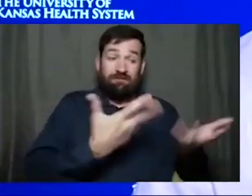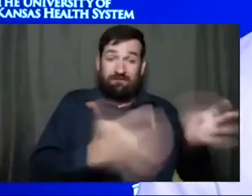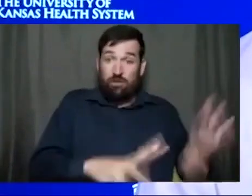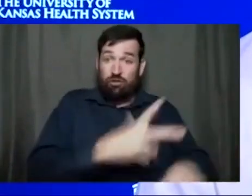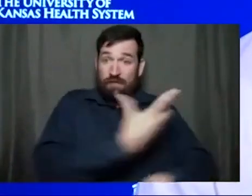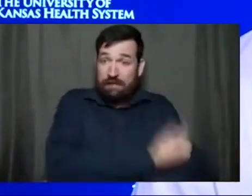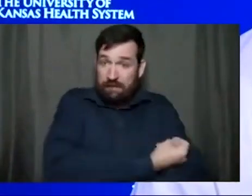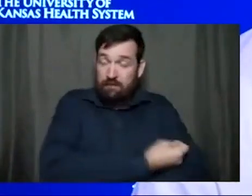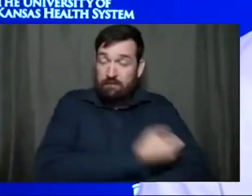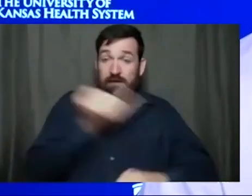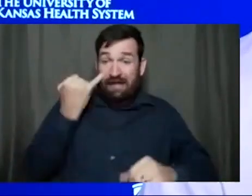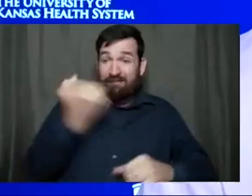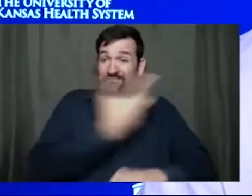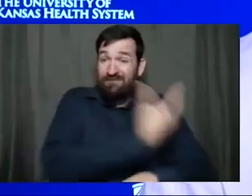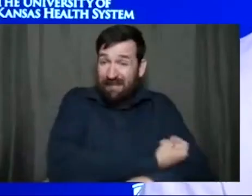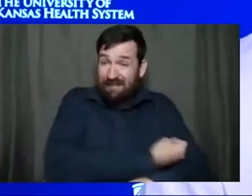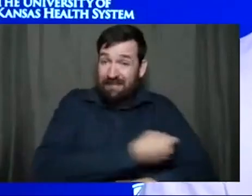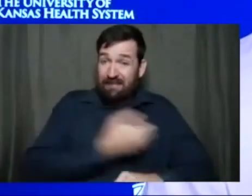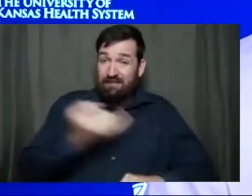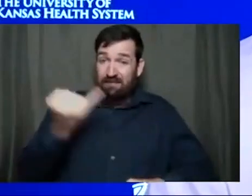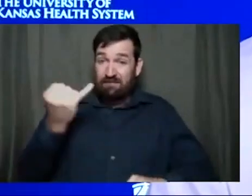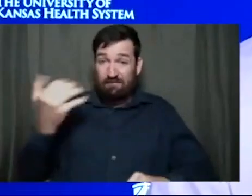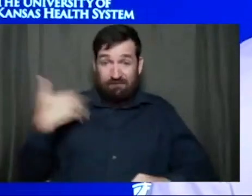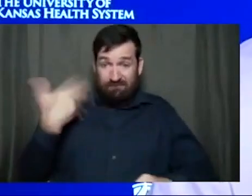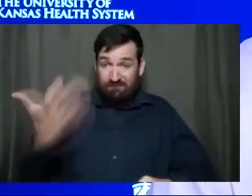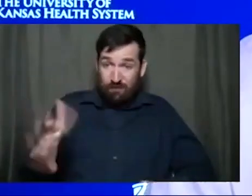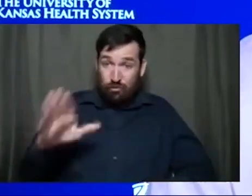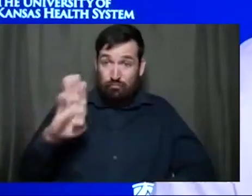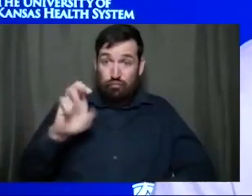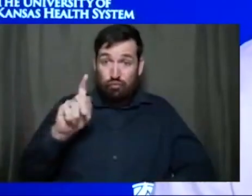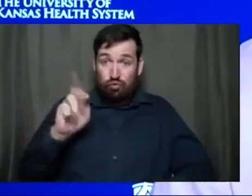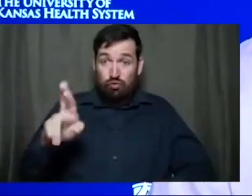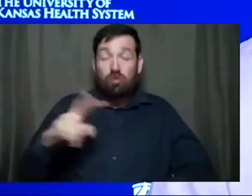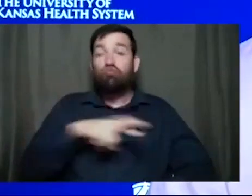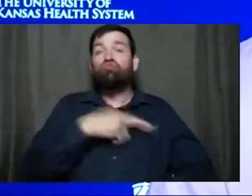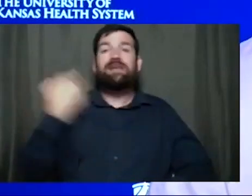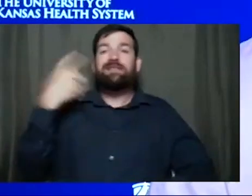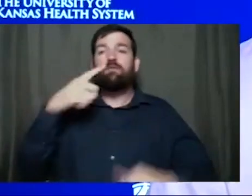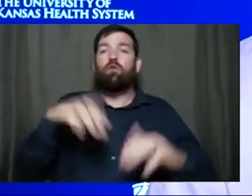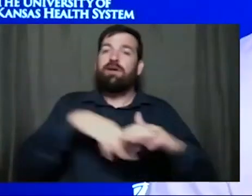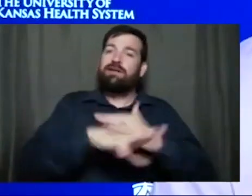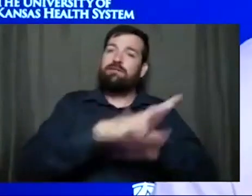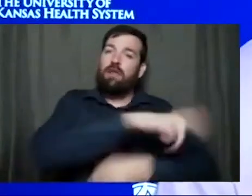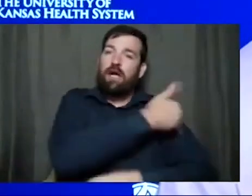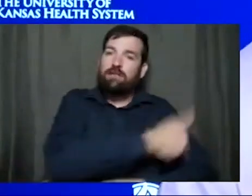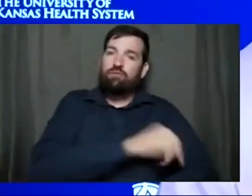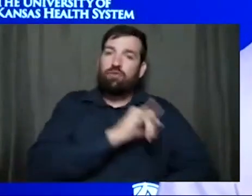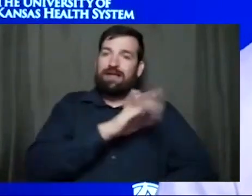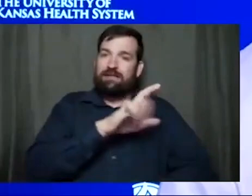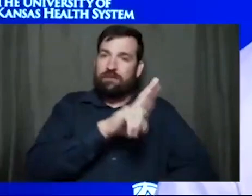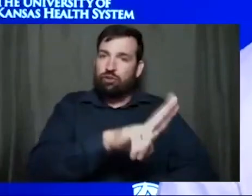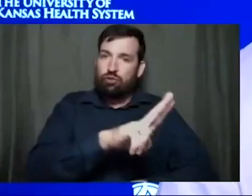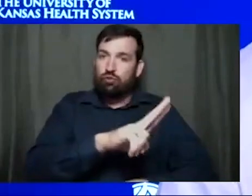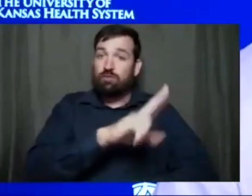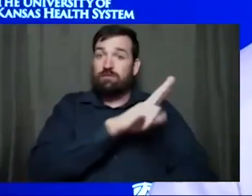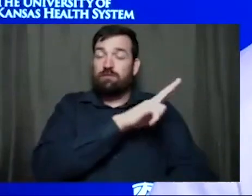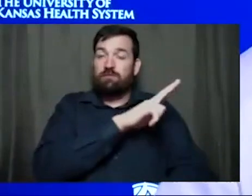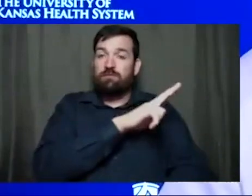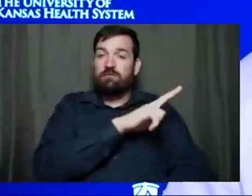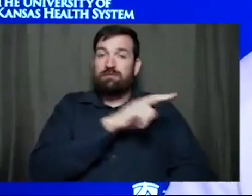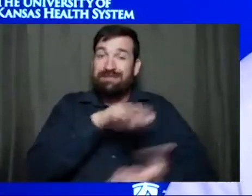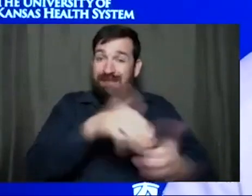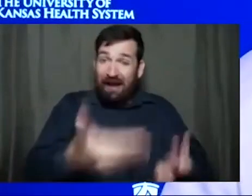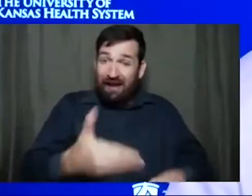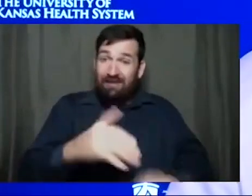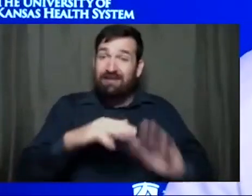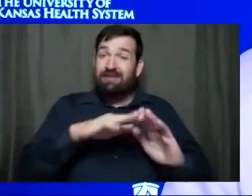vaccinated, and especially if you have your booster, your risk of going to the hospital, going to the ICU, and dying is reduced by 90% or more compared